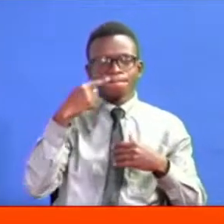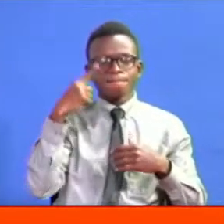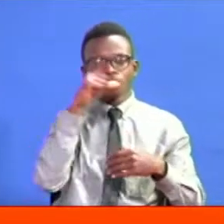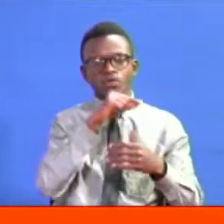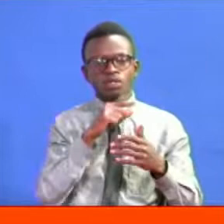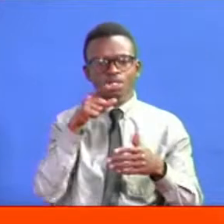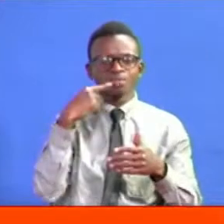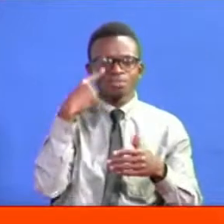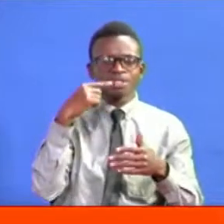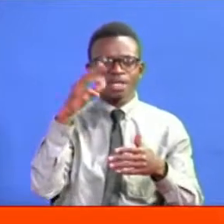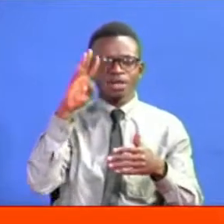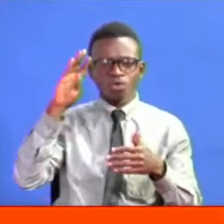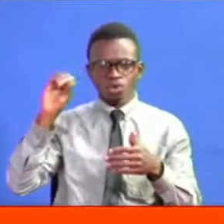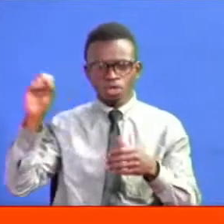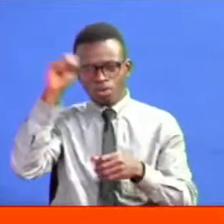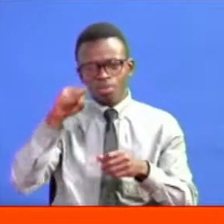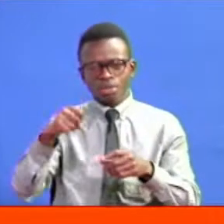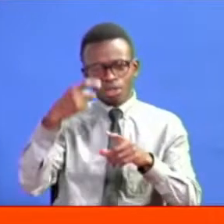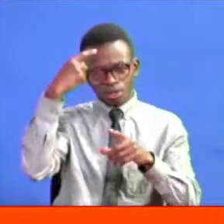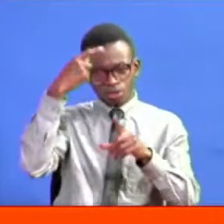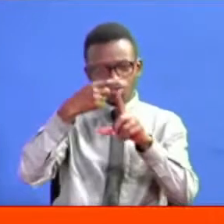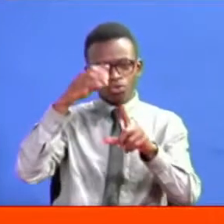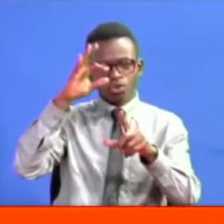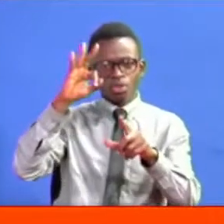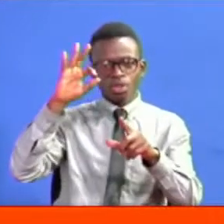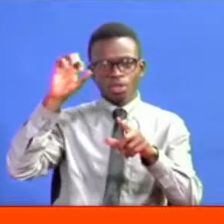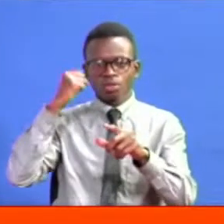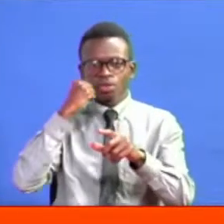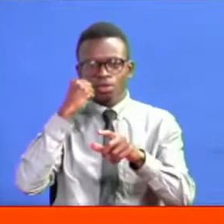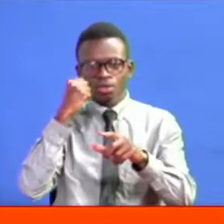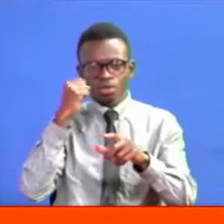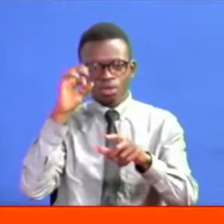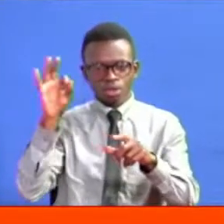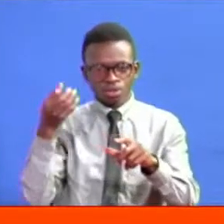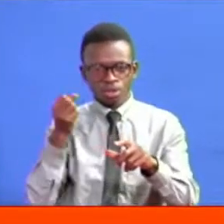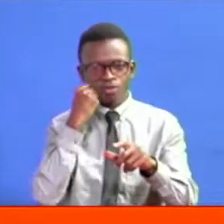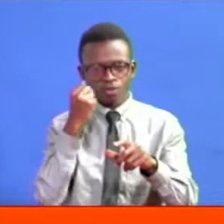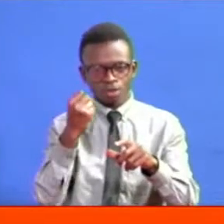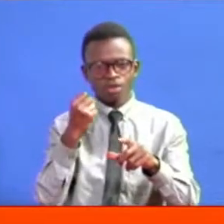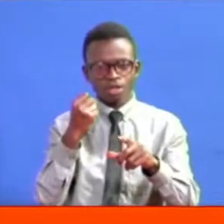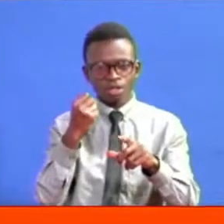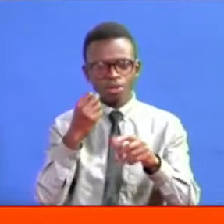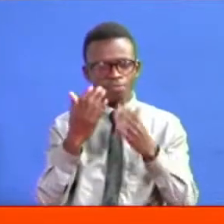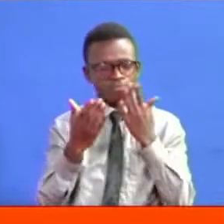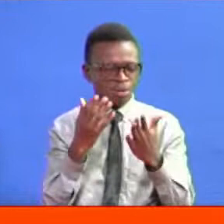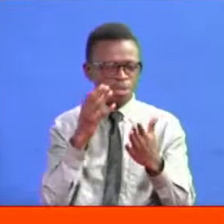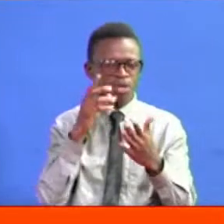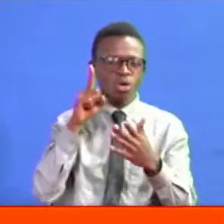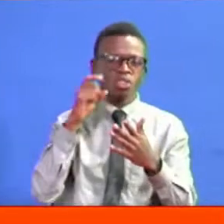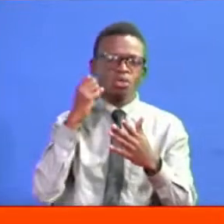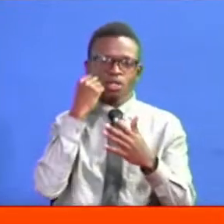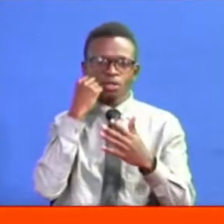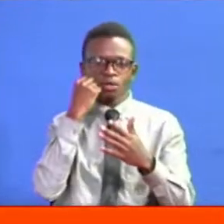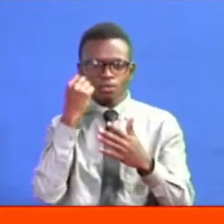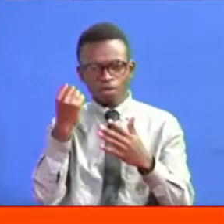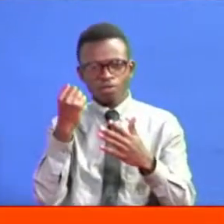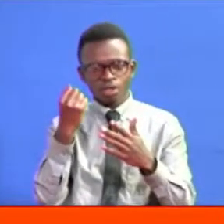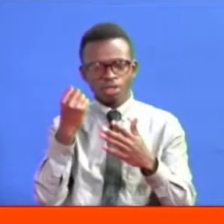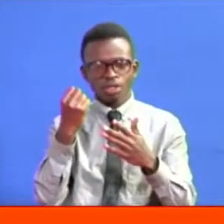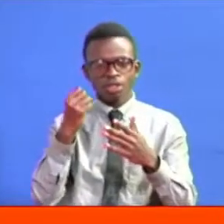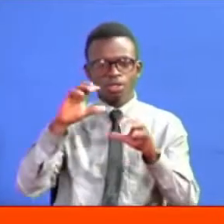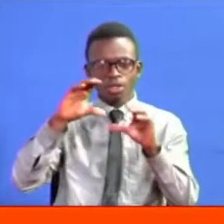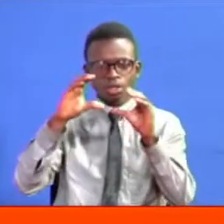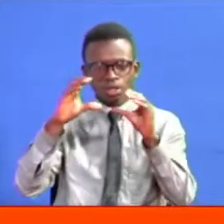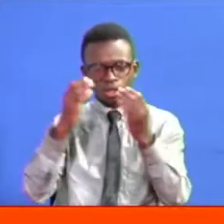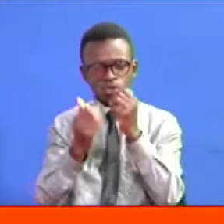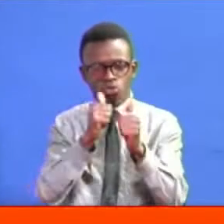said about 40% of the 3,500 classrooms, translating to about 1,500 classrooms being constructed in the second